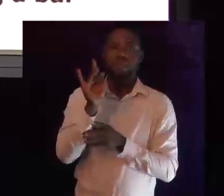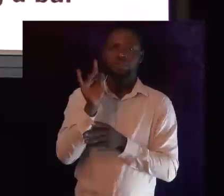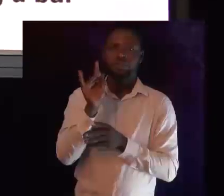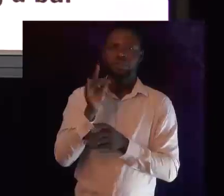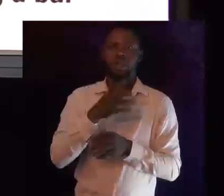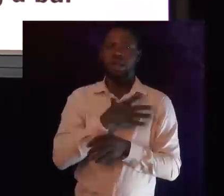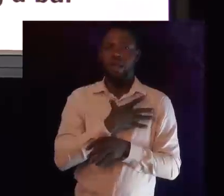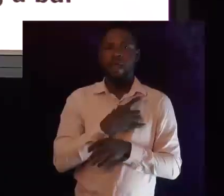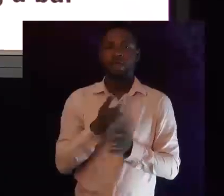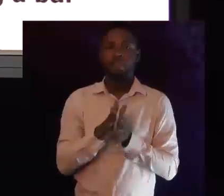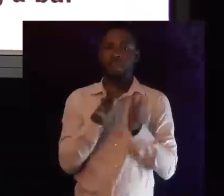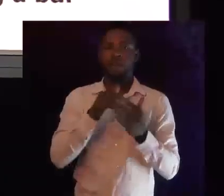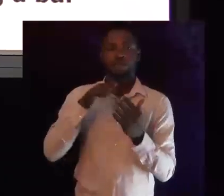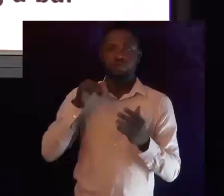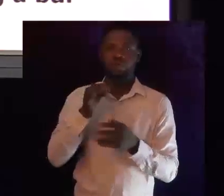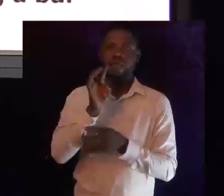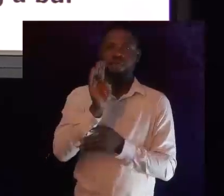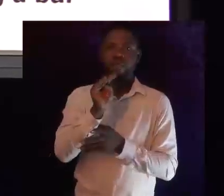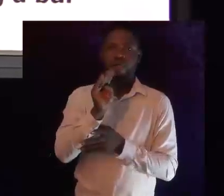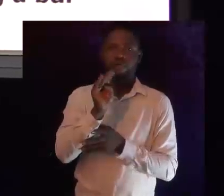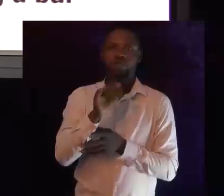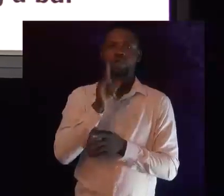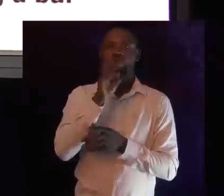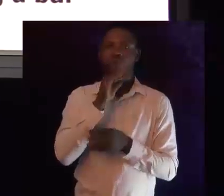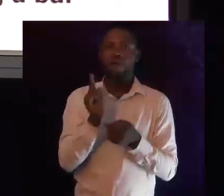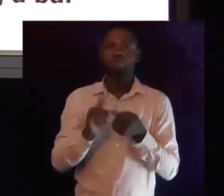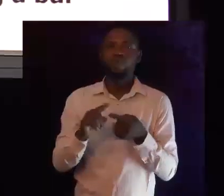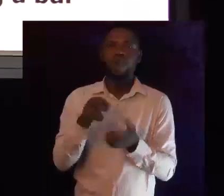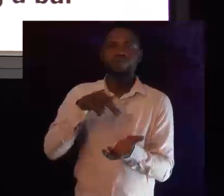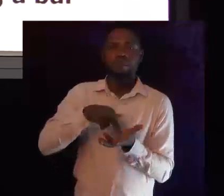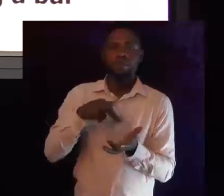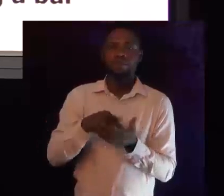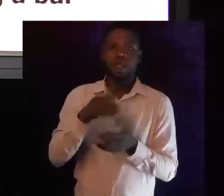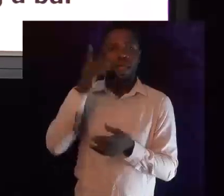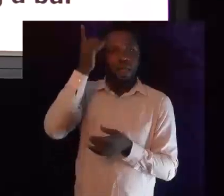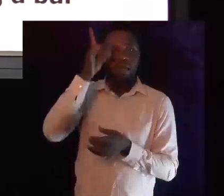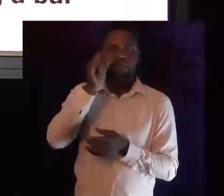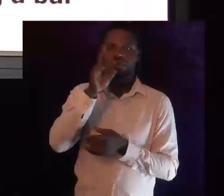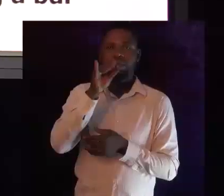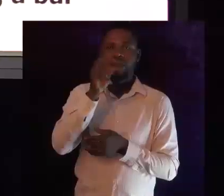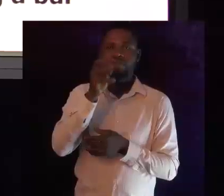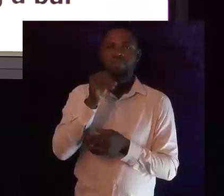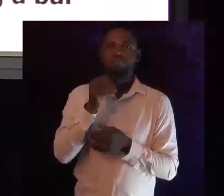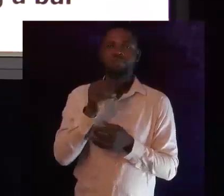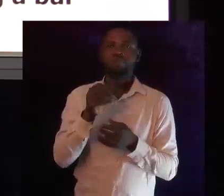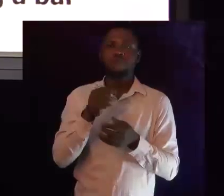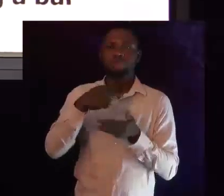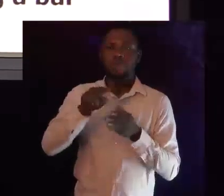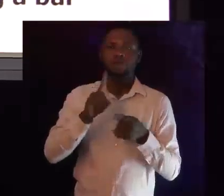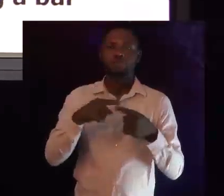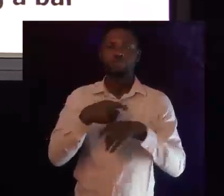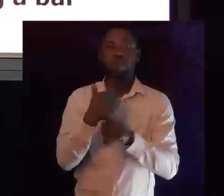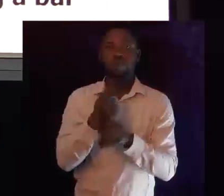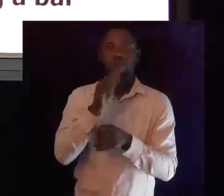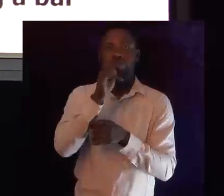18. General studies is scored 14. You are to represent Darasimi's score using a bar graph. So you just draw